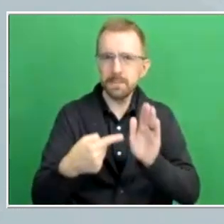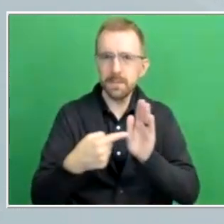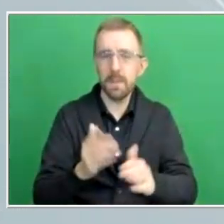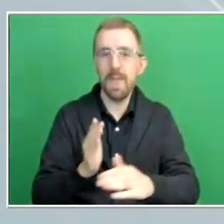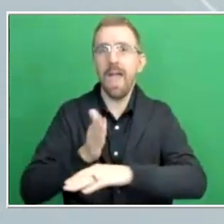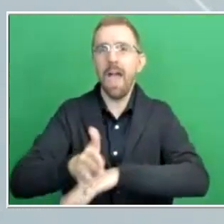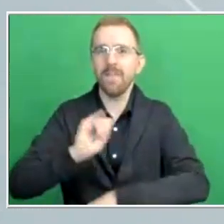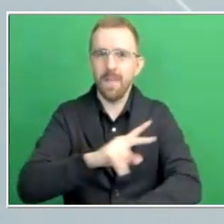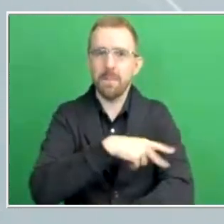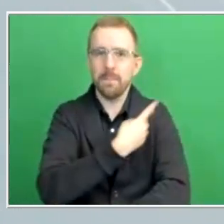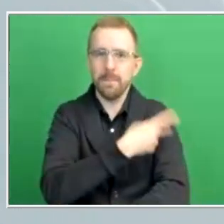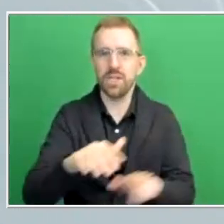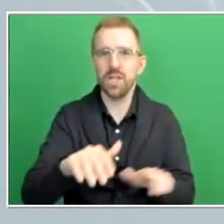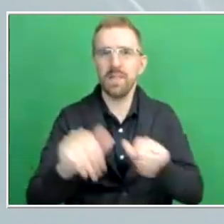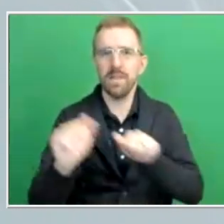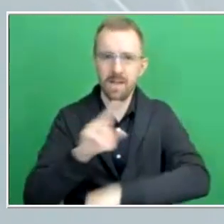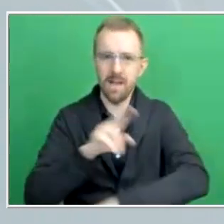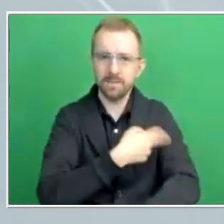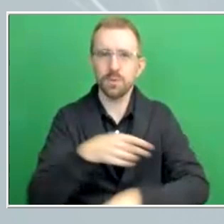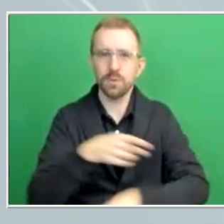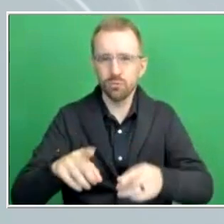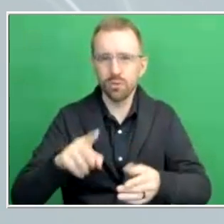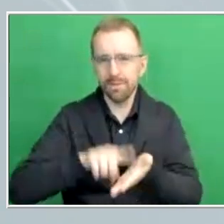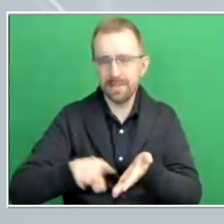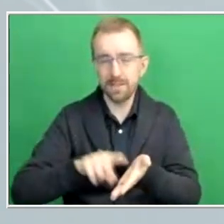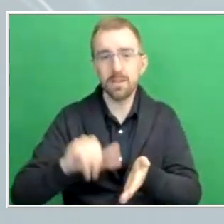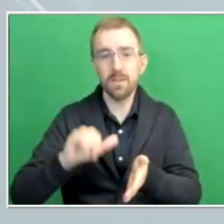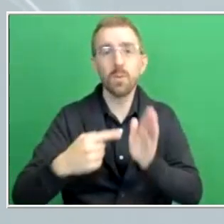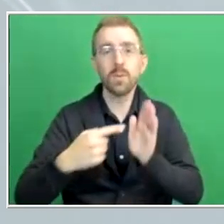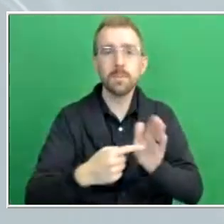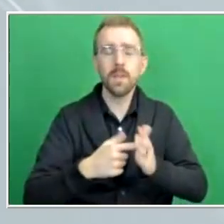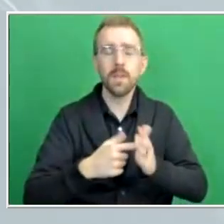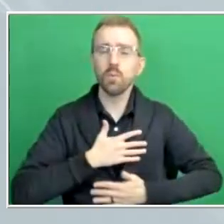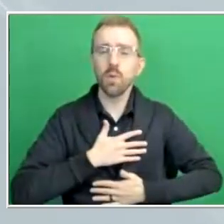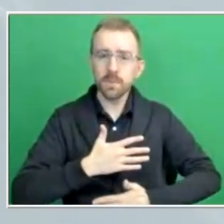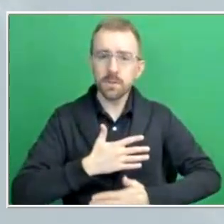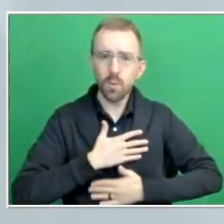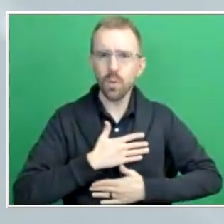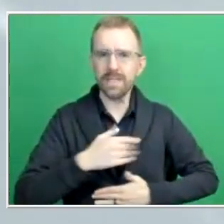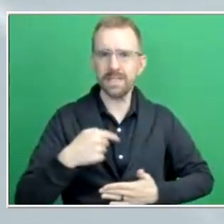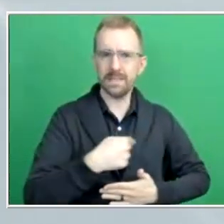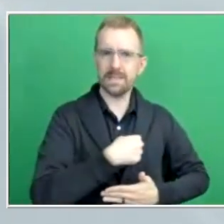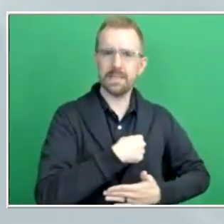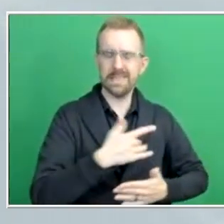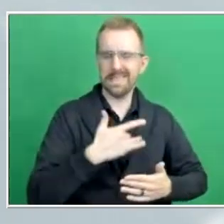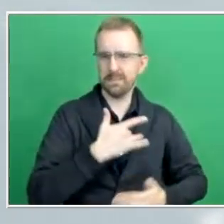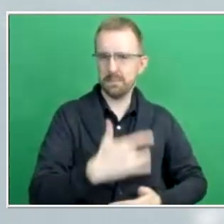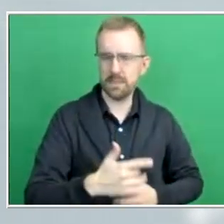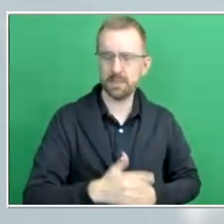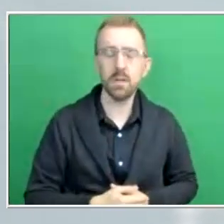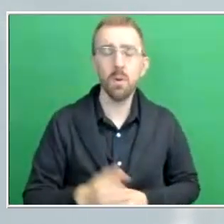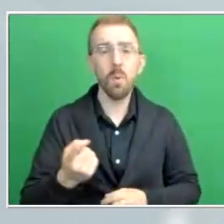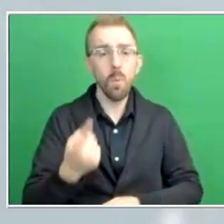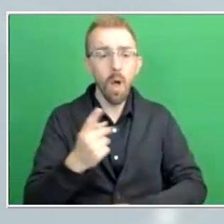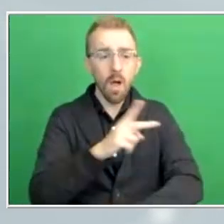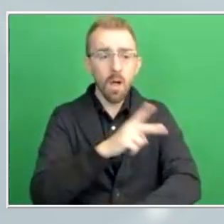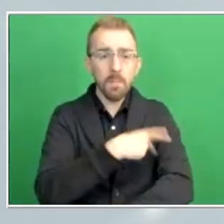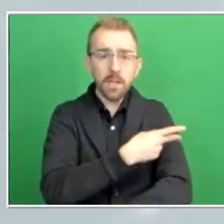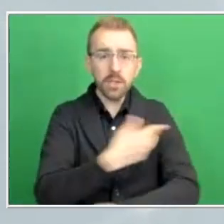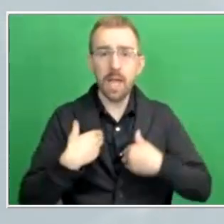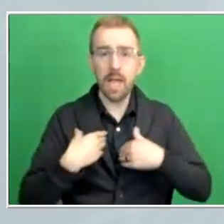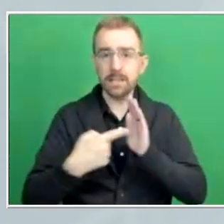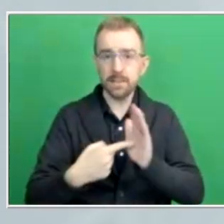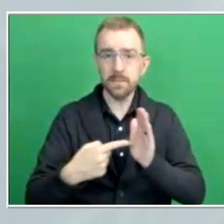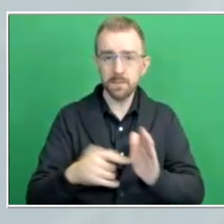patient left the hospital during the investigation. Those symptoms were respiratory in nature. One of the patients actually had symptoms during that time and was